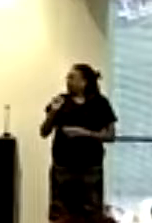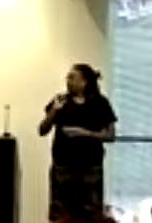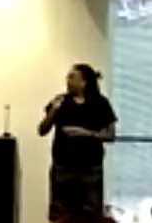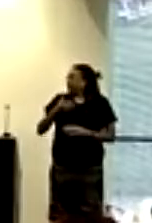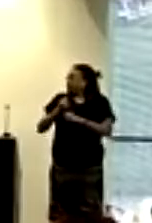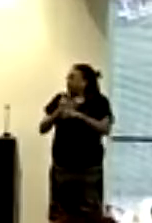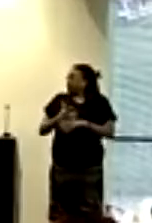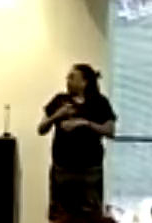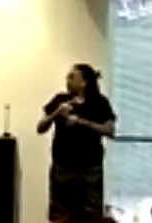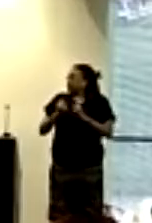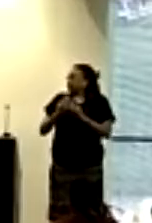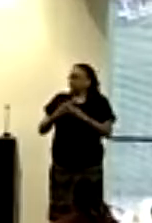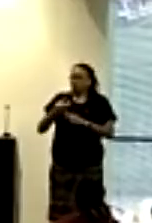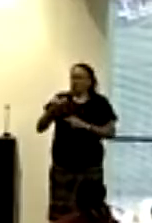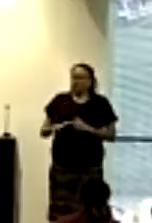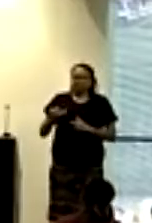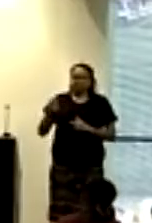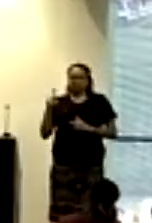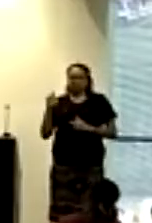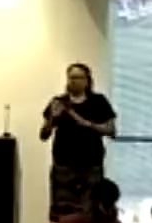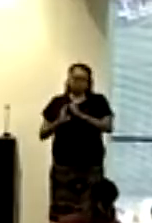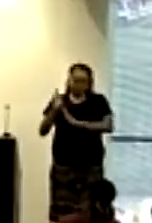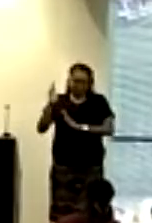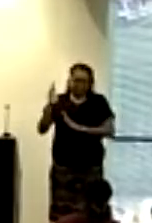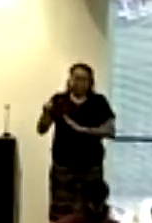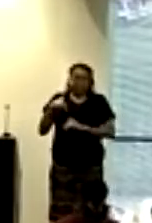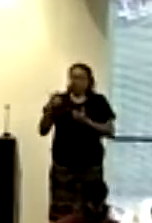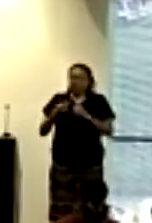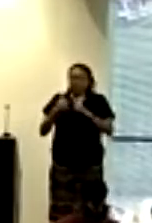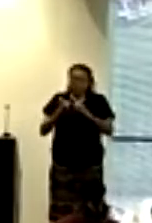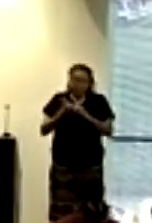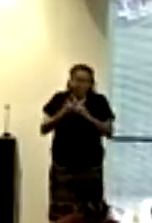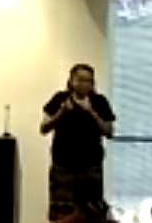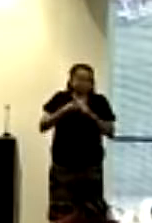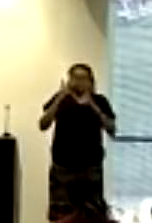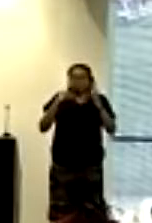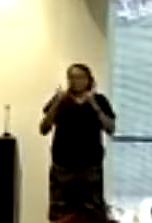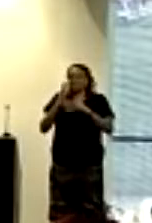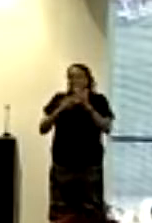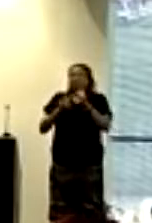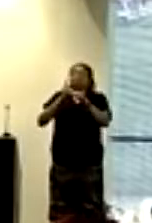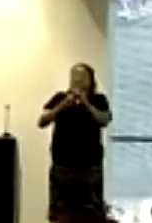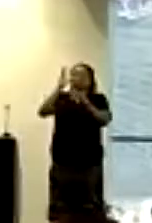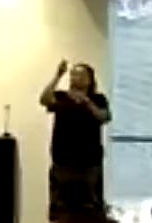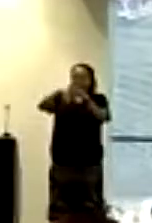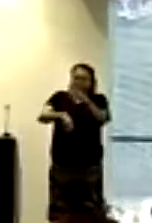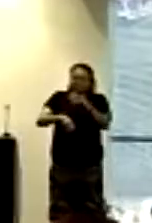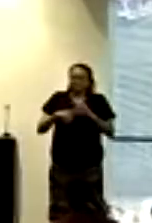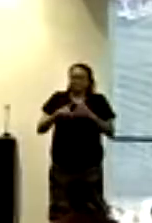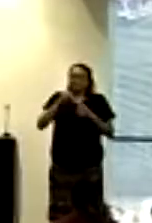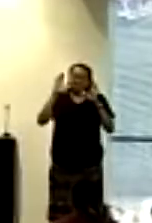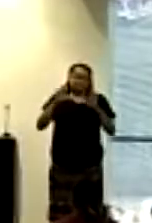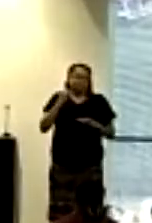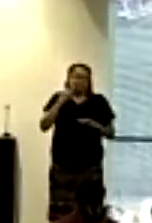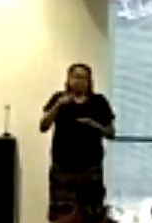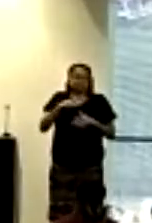Rockets. So they won their first game. They had their first experience. Some of them made their first baskets. It was pretty incredible. So if you're interested, check out the